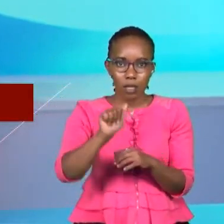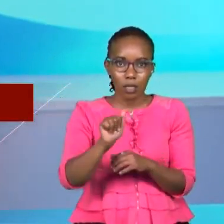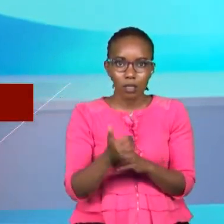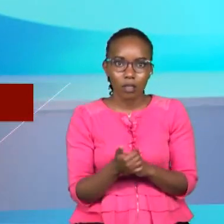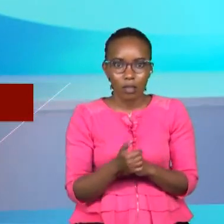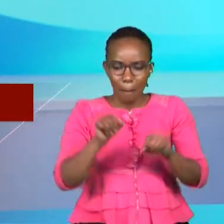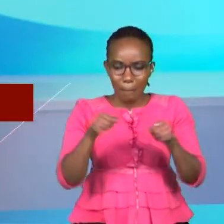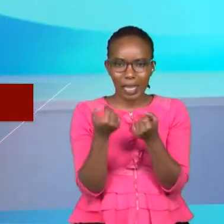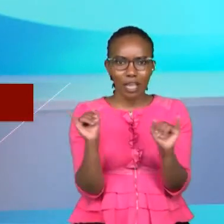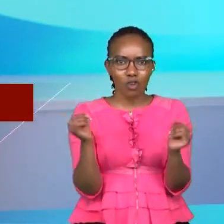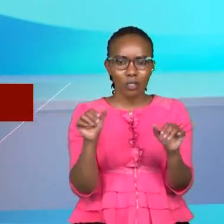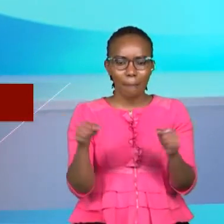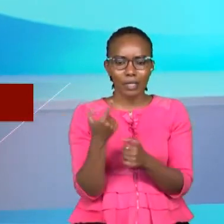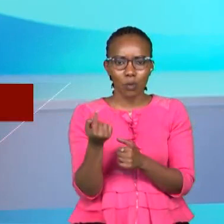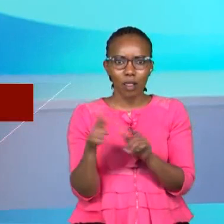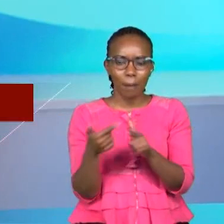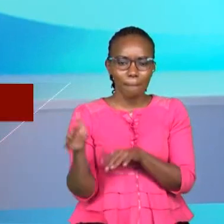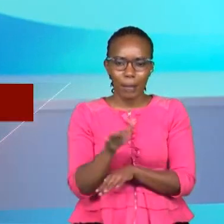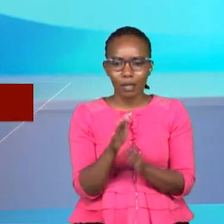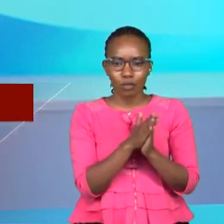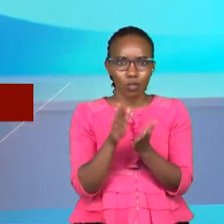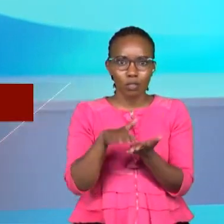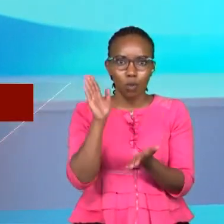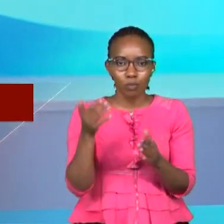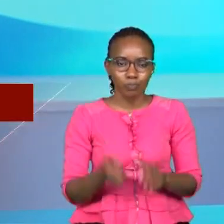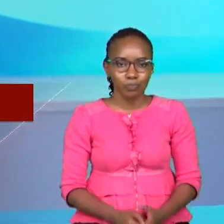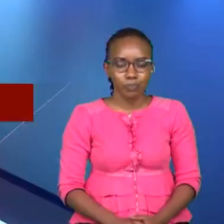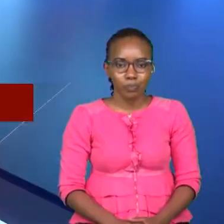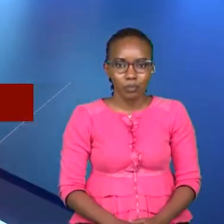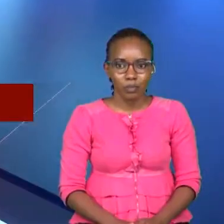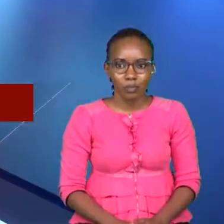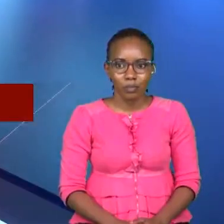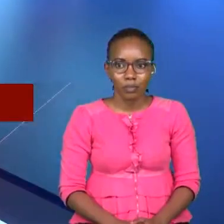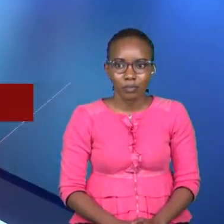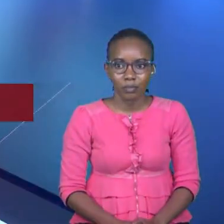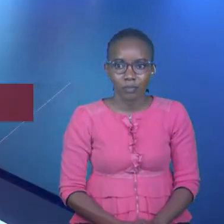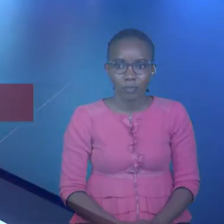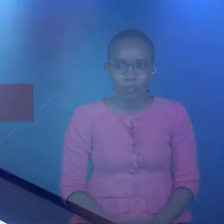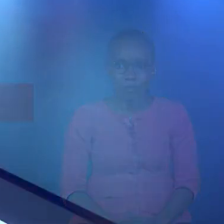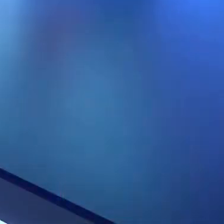like breaking news. We'll take a short commercial break. We'll be back with more in a short while.